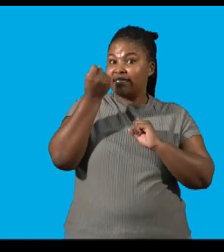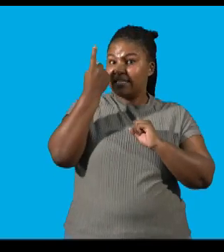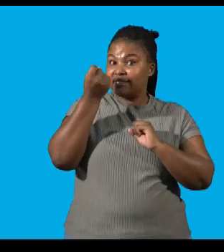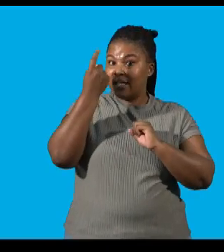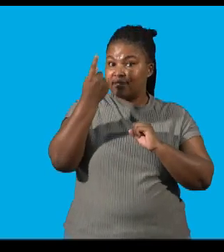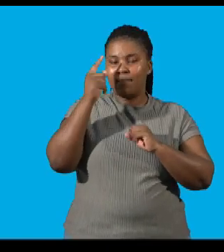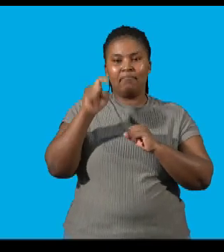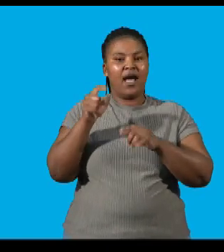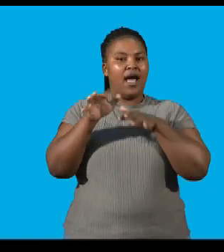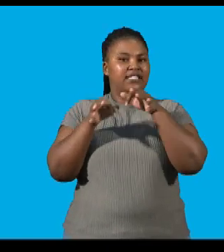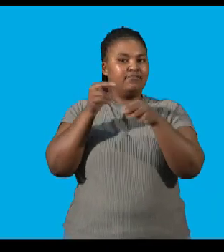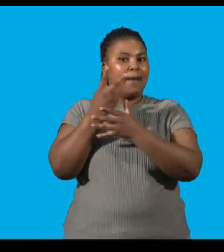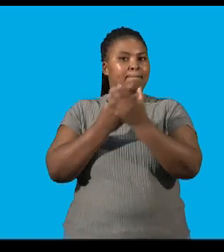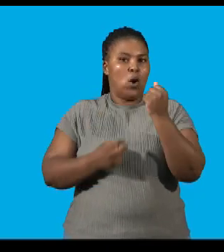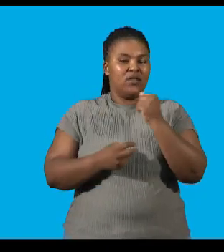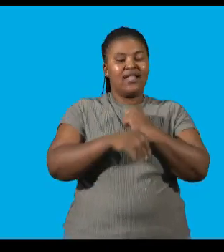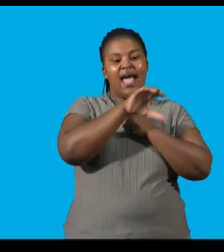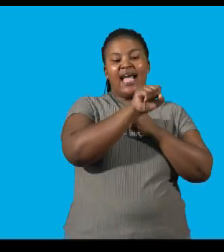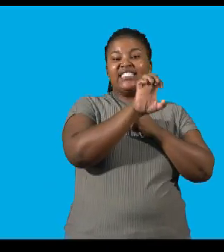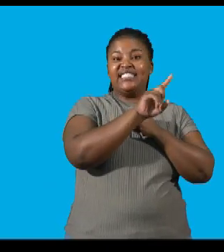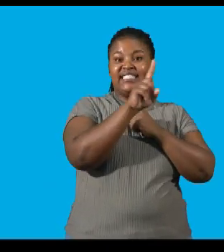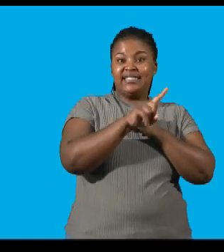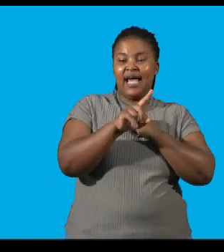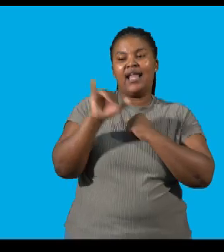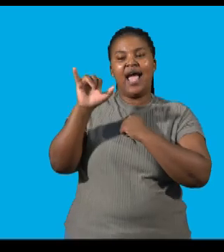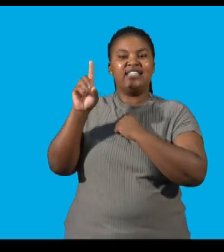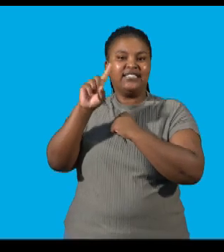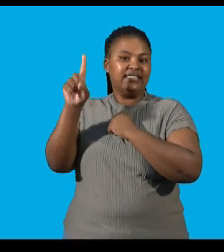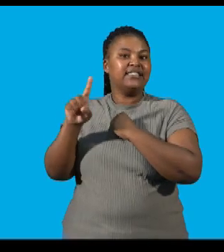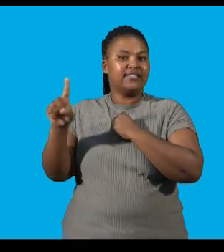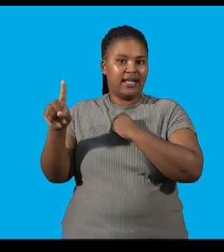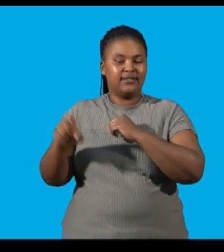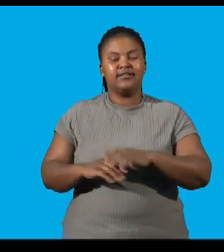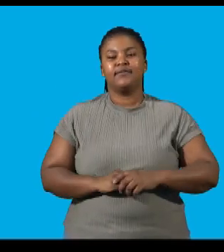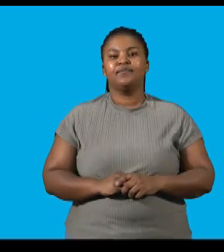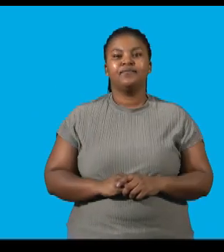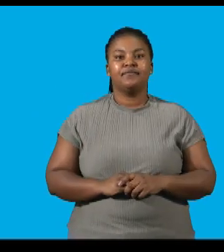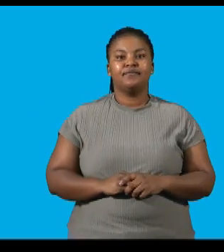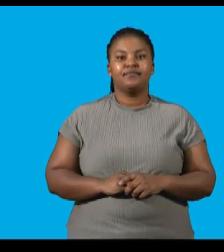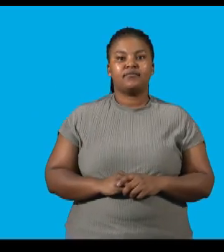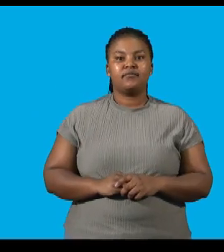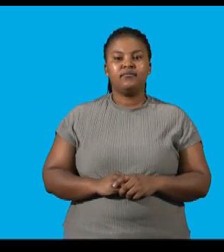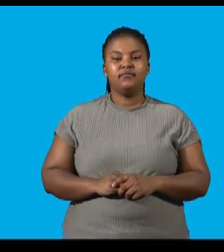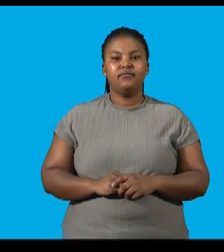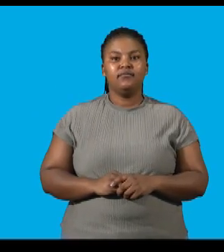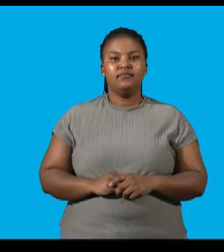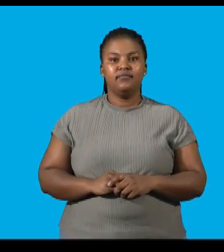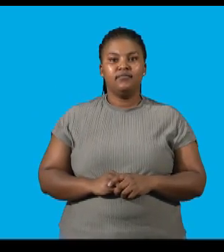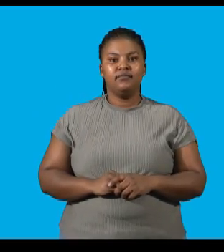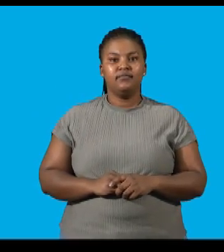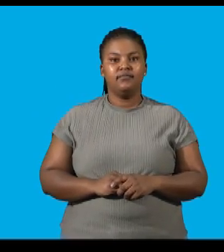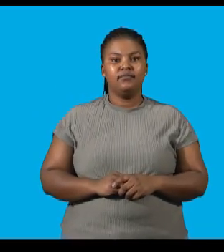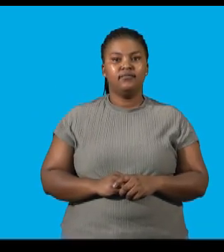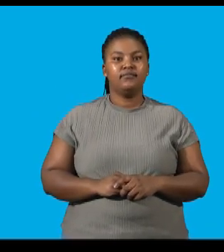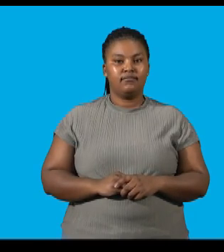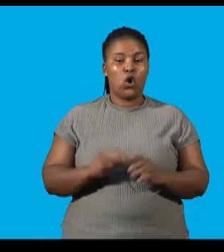understanding of both the initiatives, both the SEZ as well as the